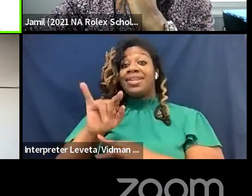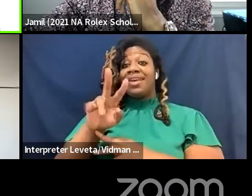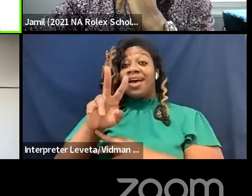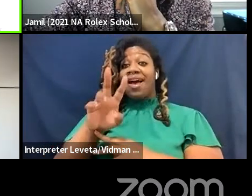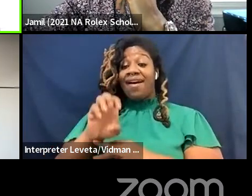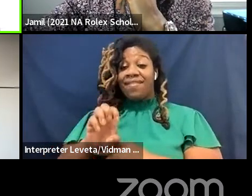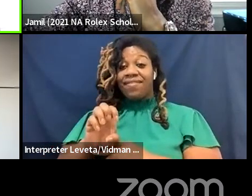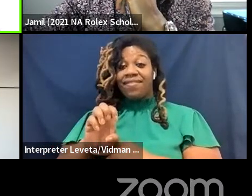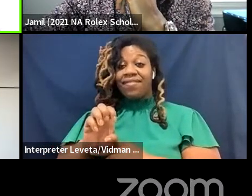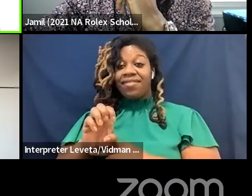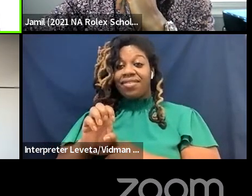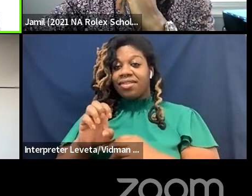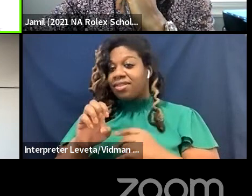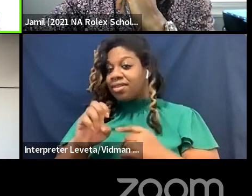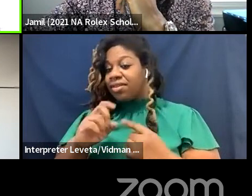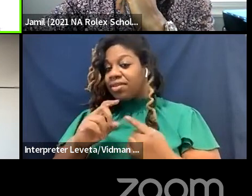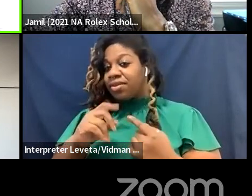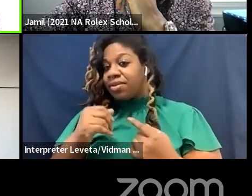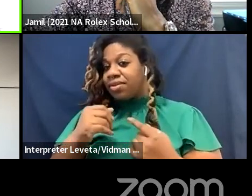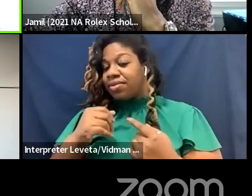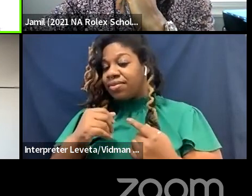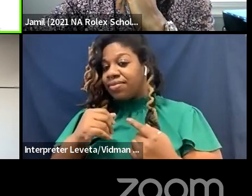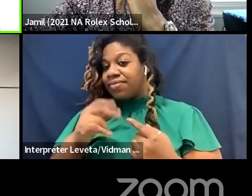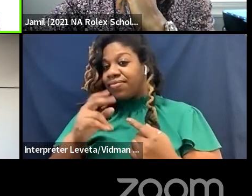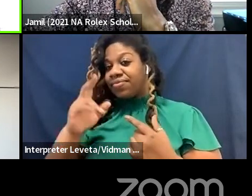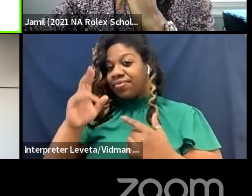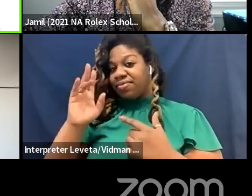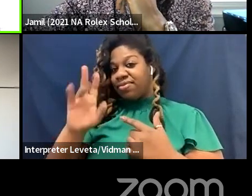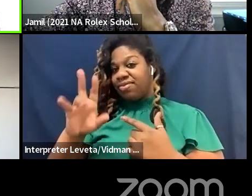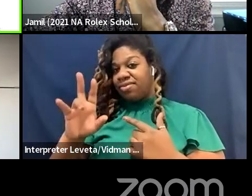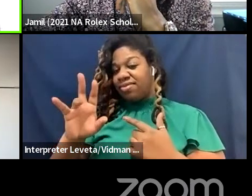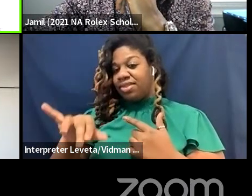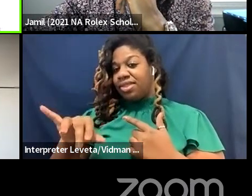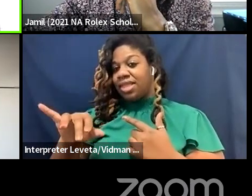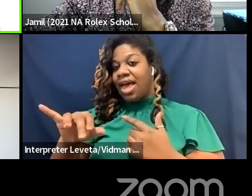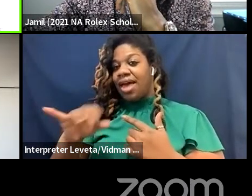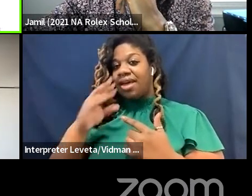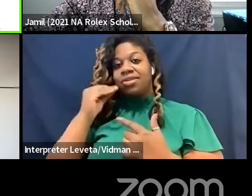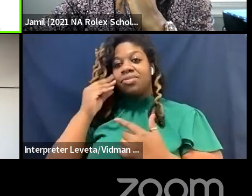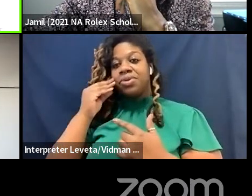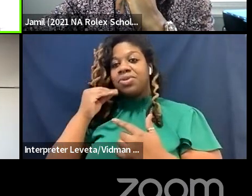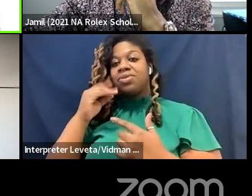and we had a long day, so it was getting pretty dark. And so not only was,